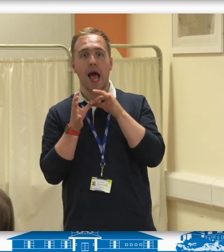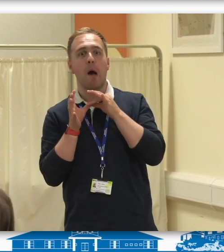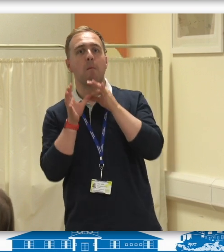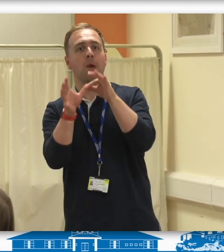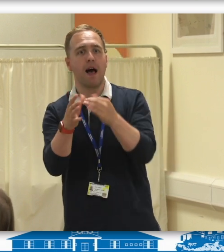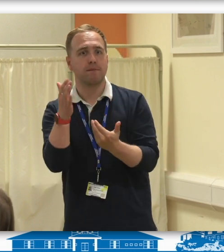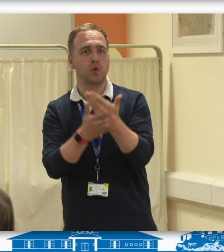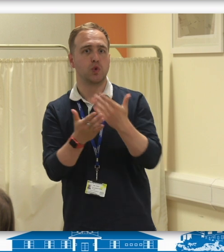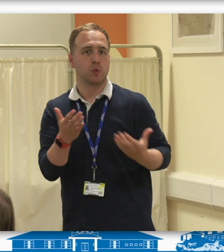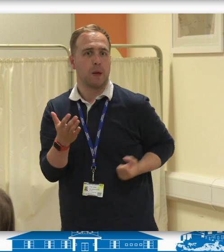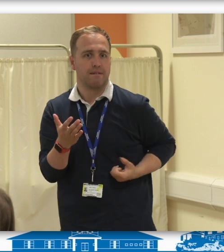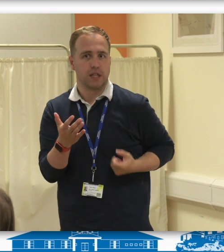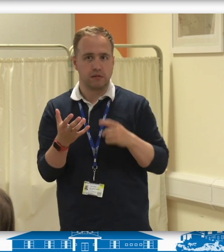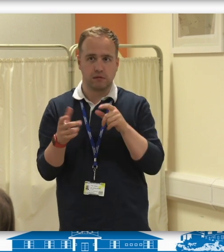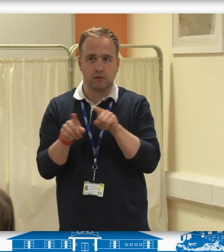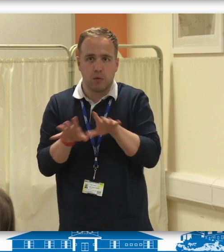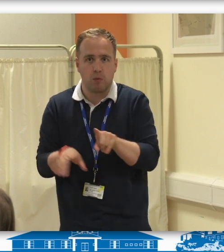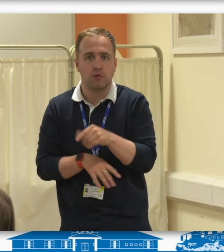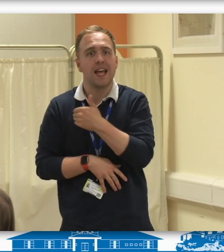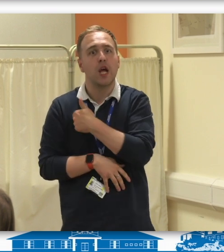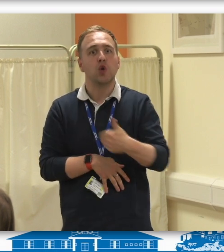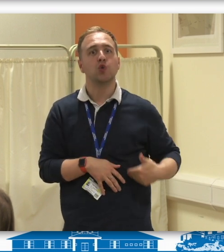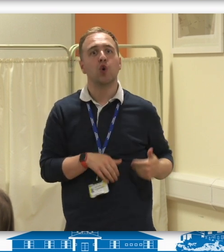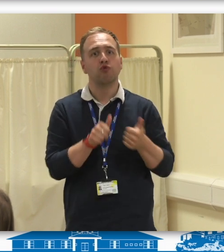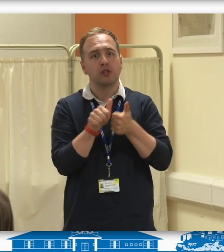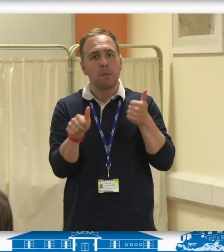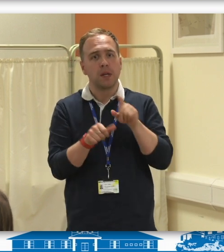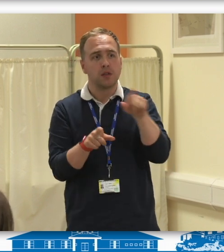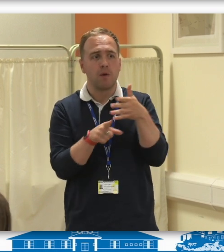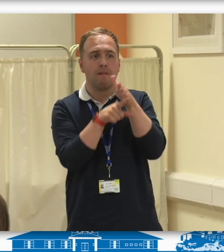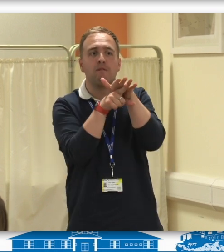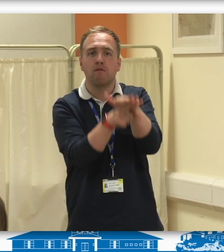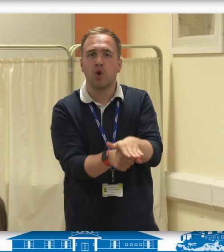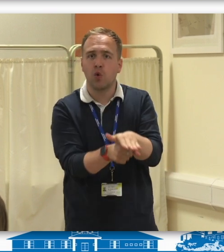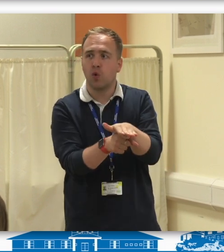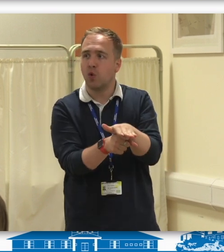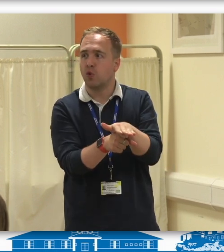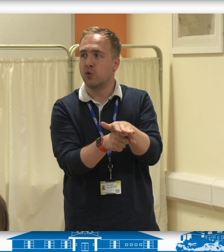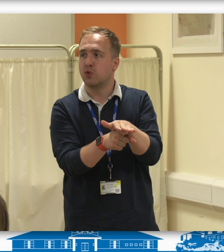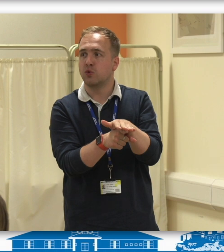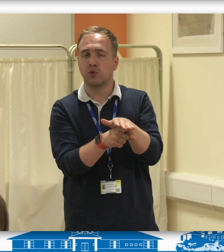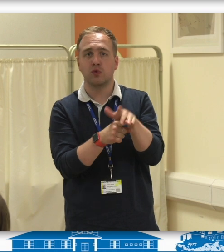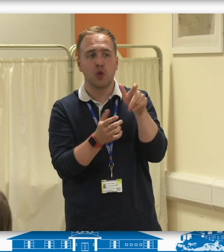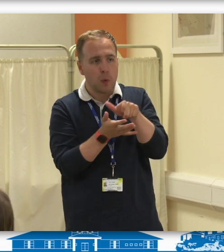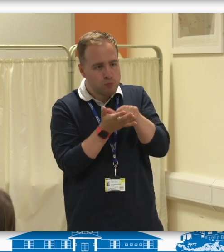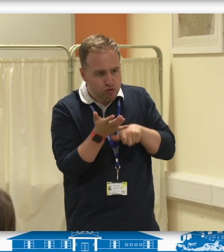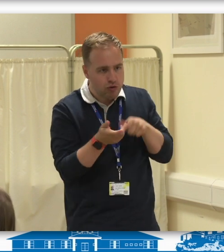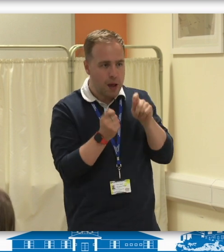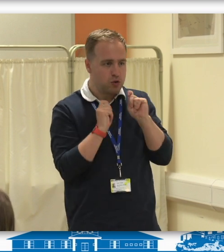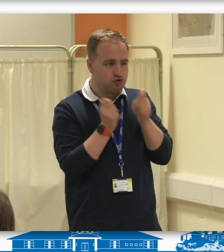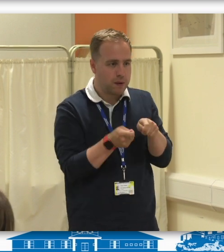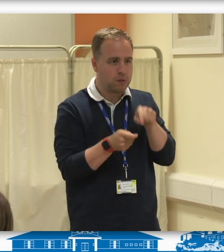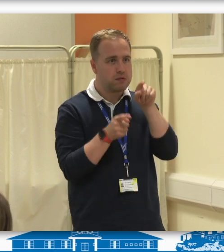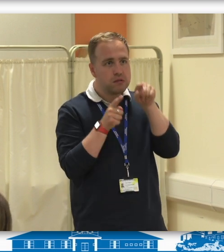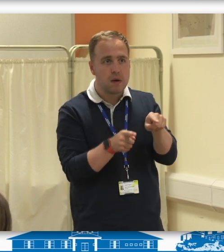application, and that insurance companies don't push people into prescribed forms of treatment which